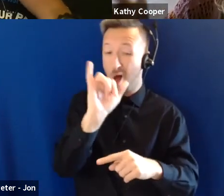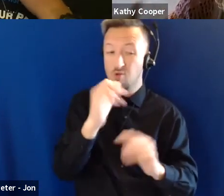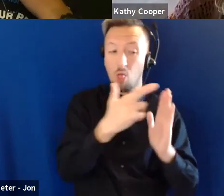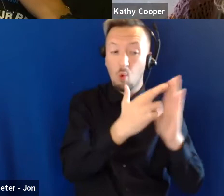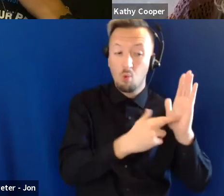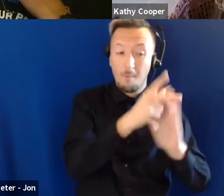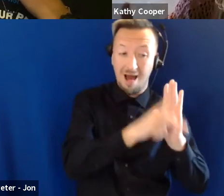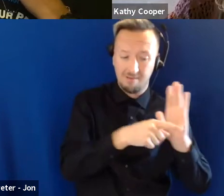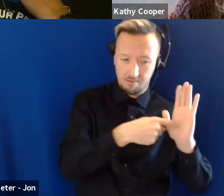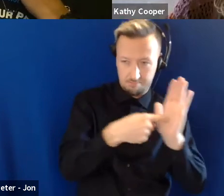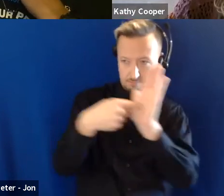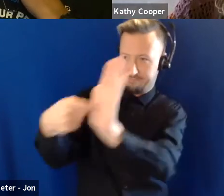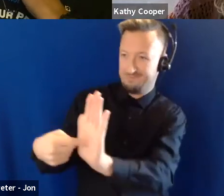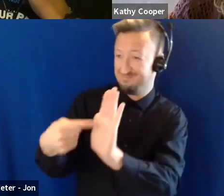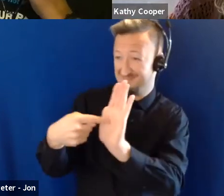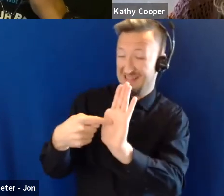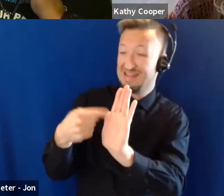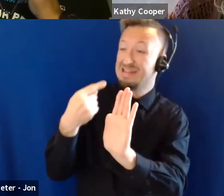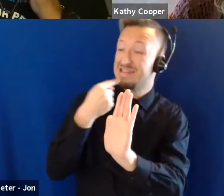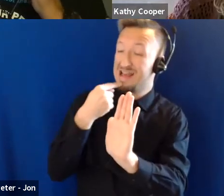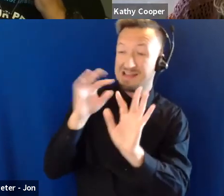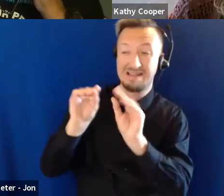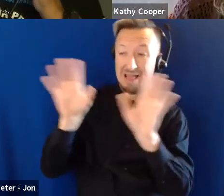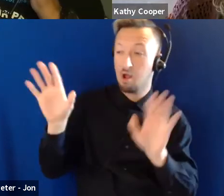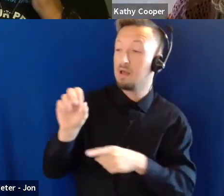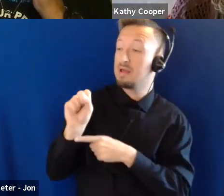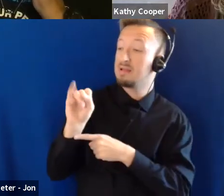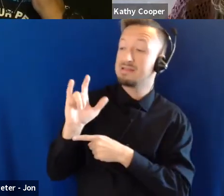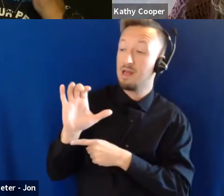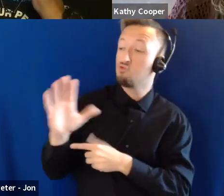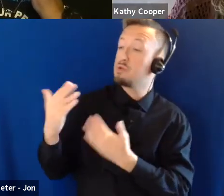out what it says that the SILC's responsibilities are.